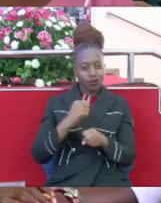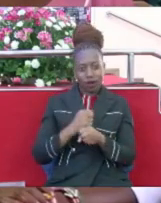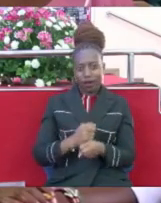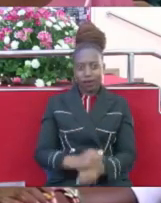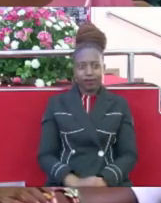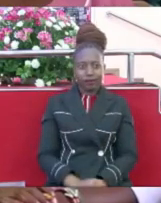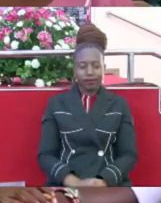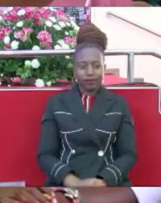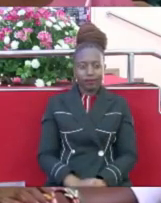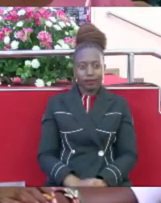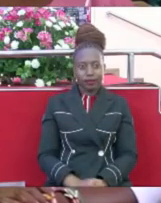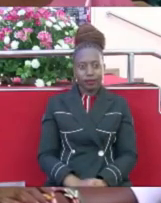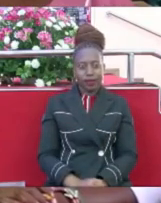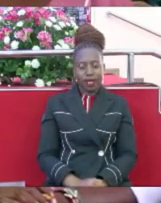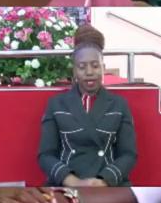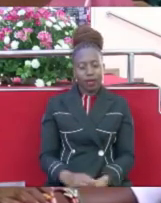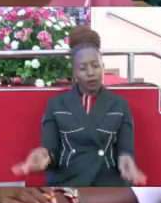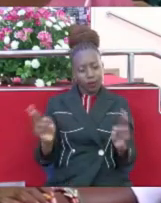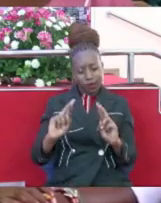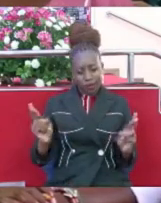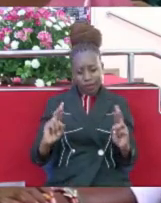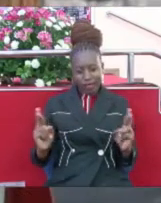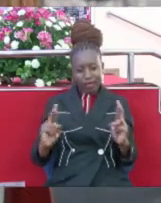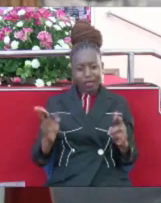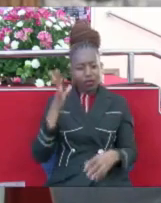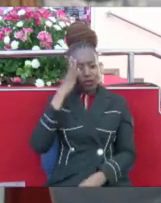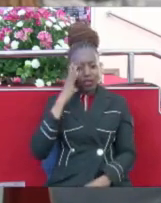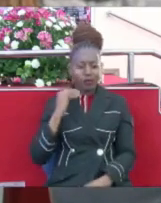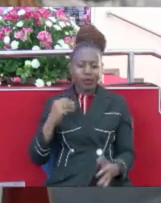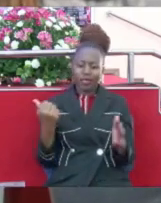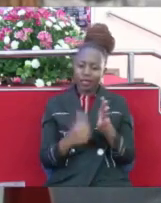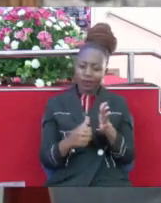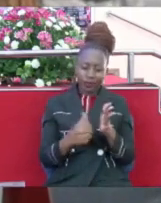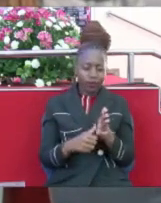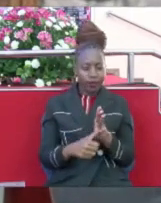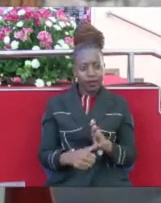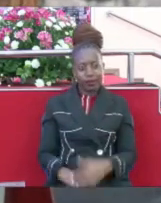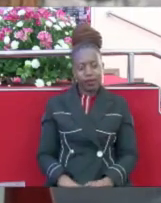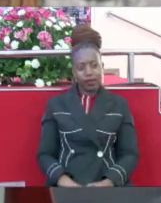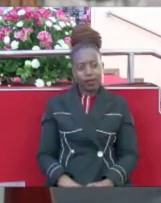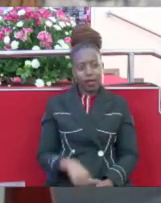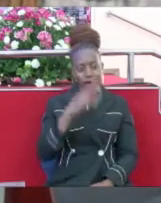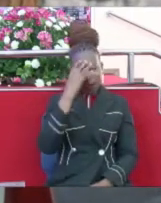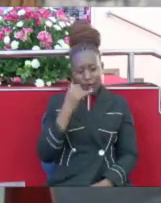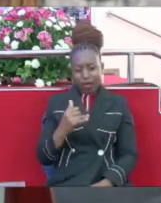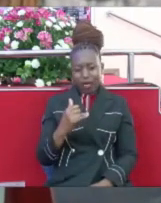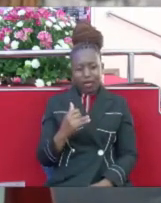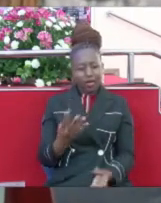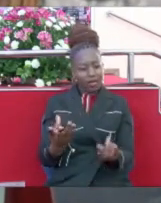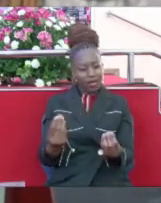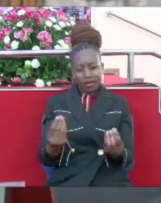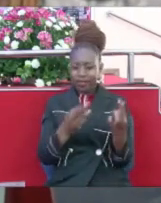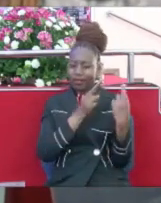He was ready to go through trouble for it. Because it was not an easy thing for